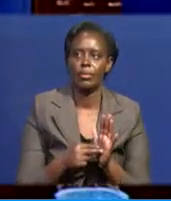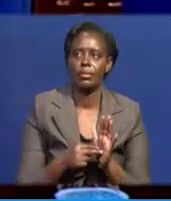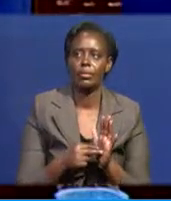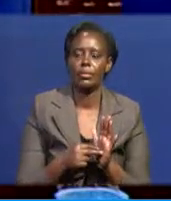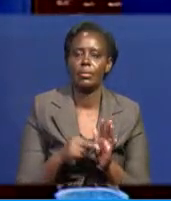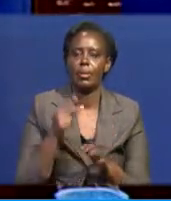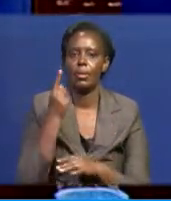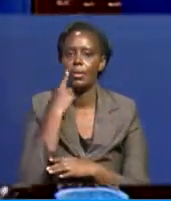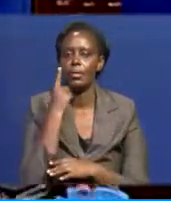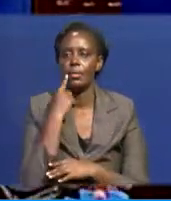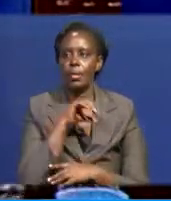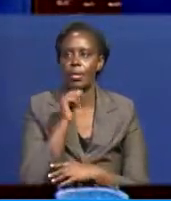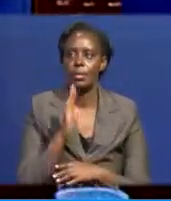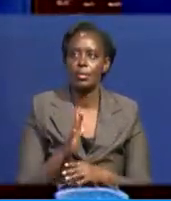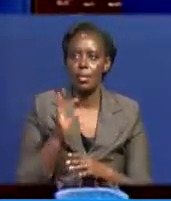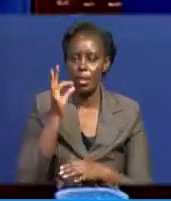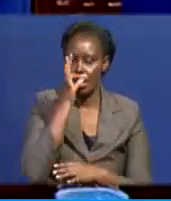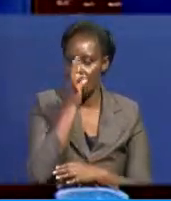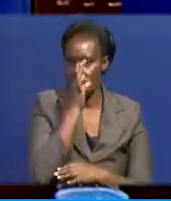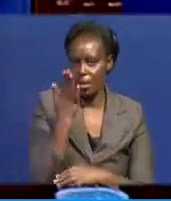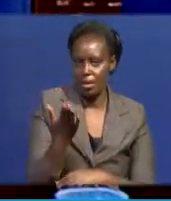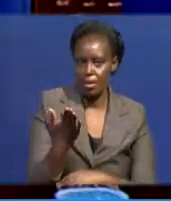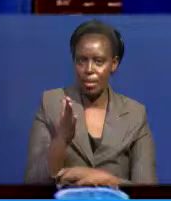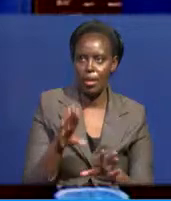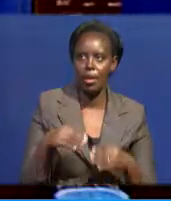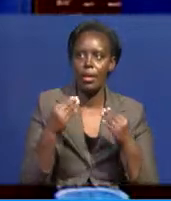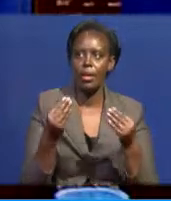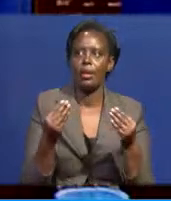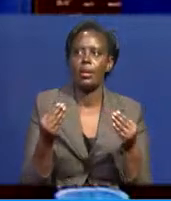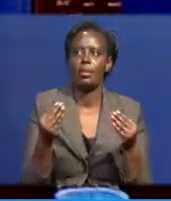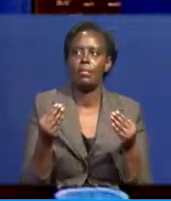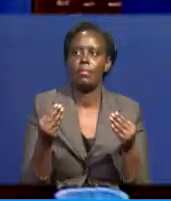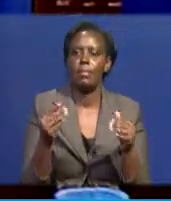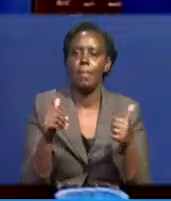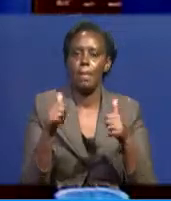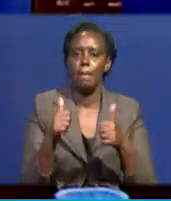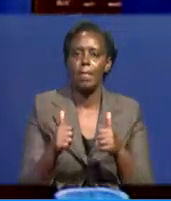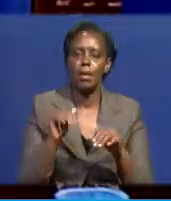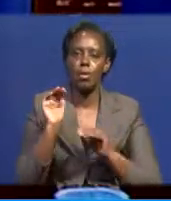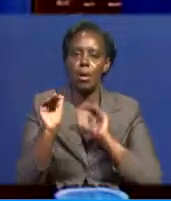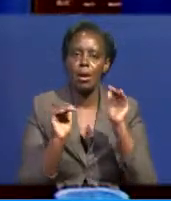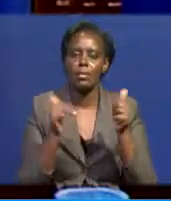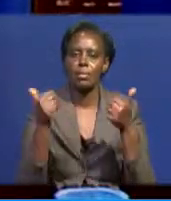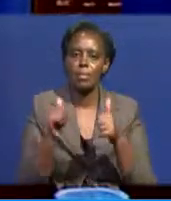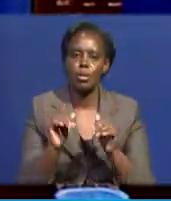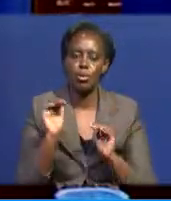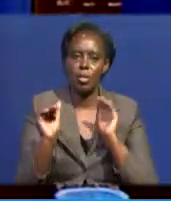I can see the Senator for Nyeri, who you have donated, is has not even requested.